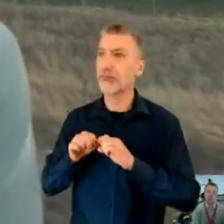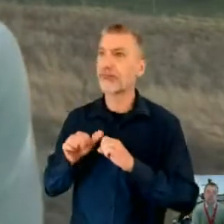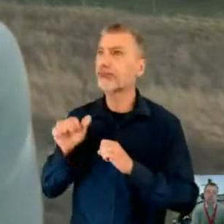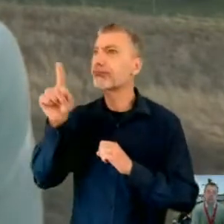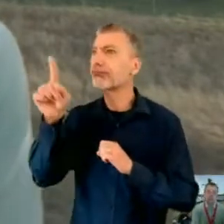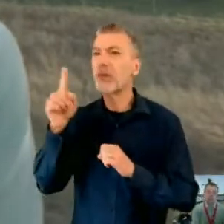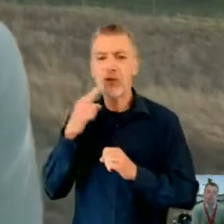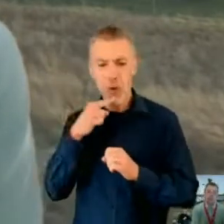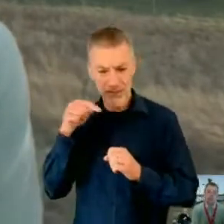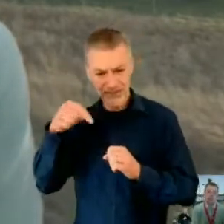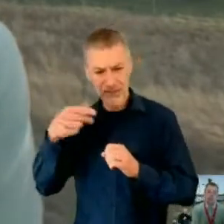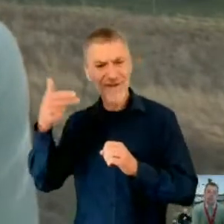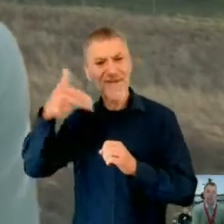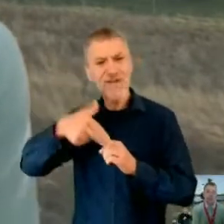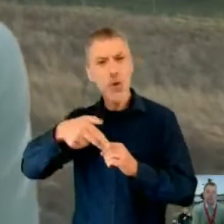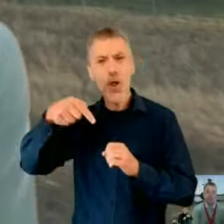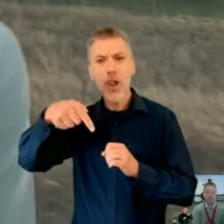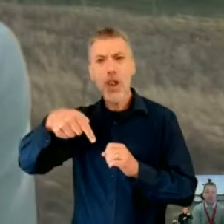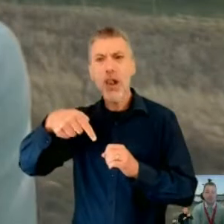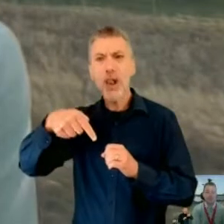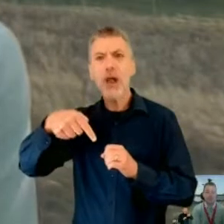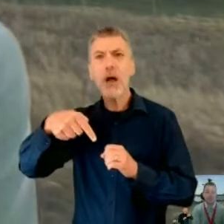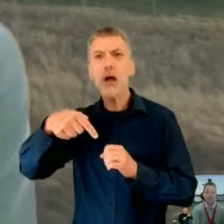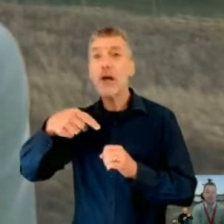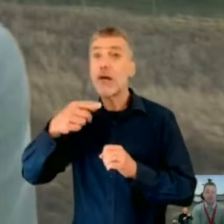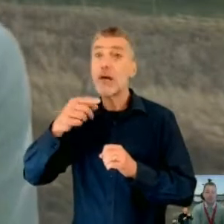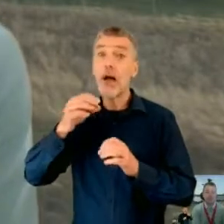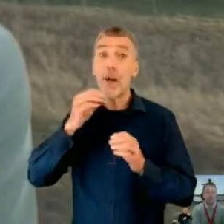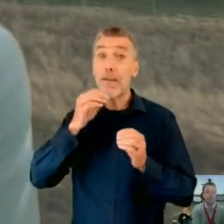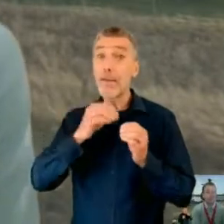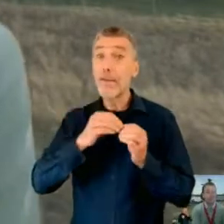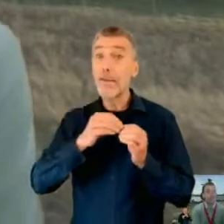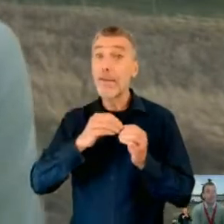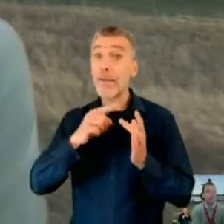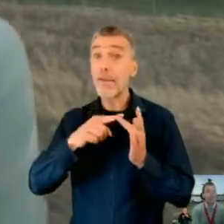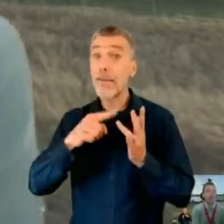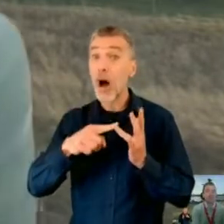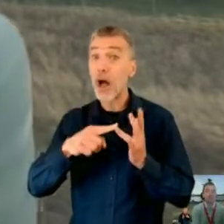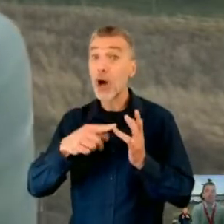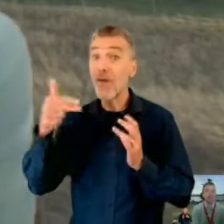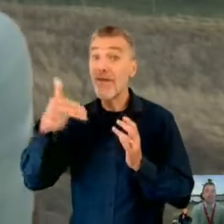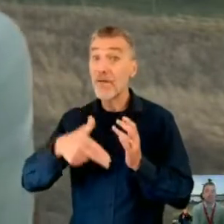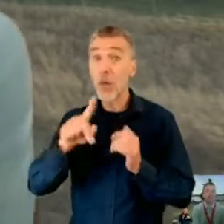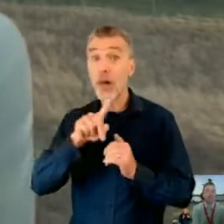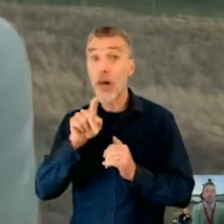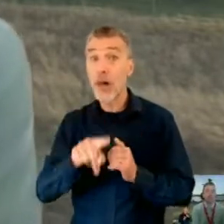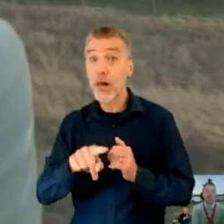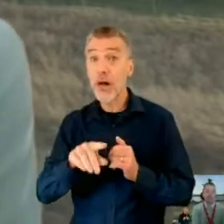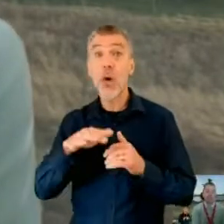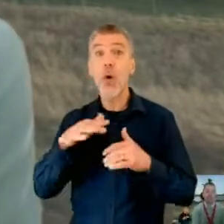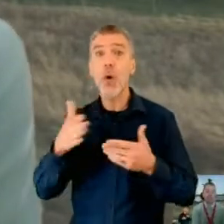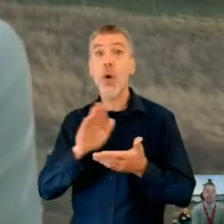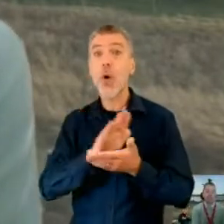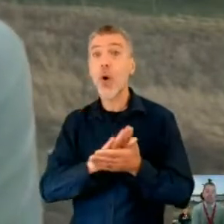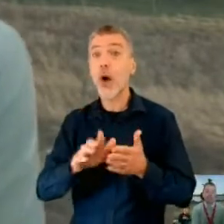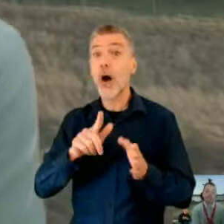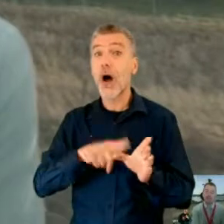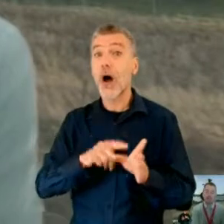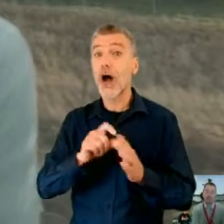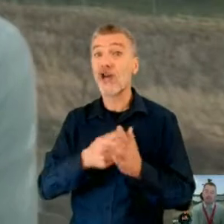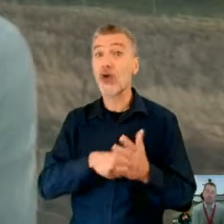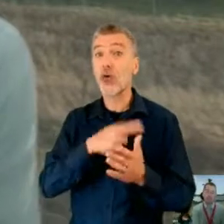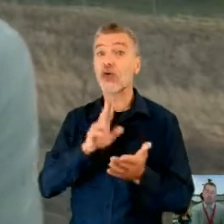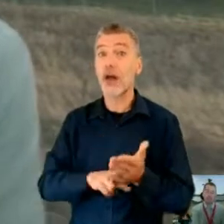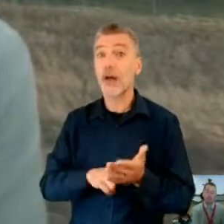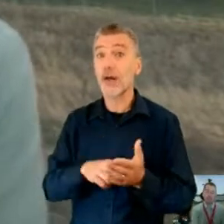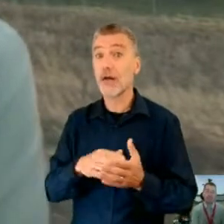hydrogen's used for trains, and it might not necessarily work for us, but it might work elsewhere. There's also opportunities to discontinuously electrify the